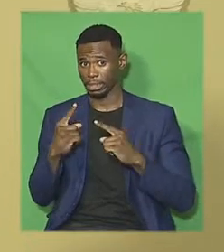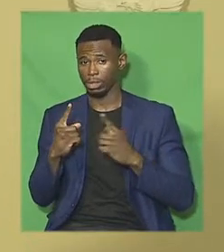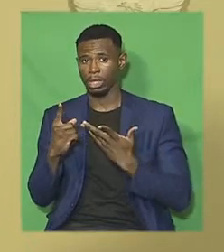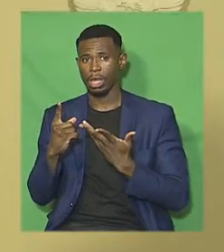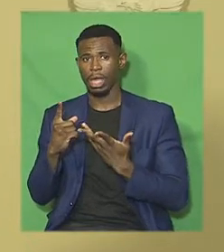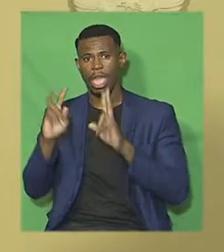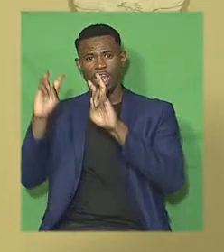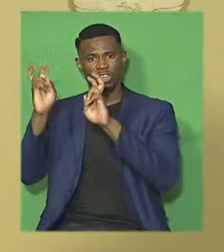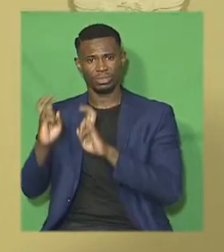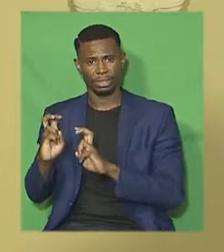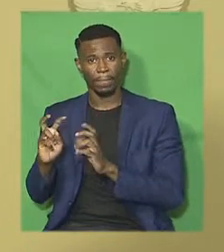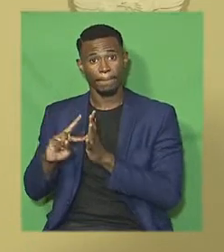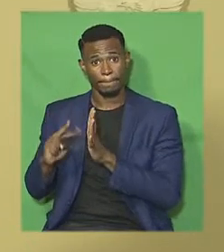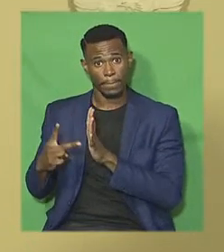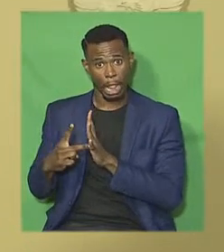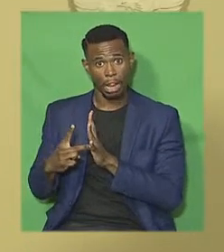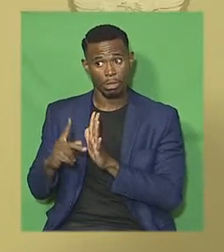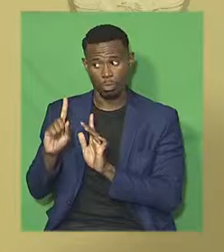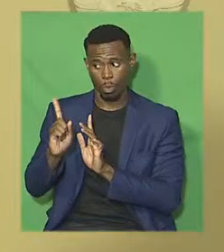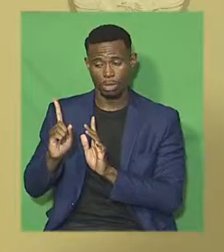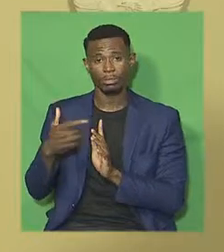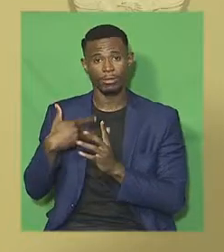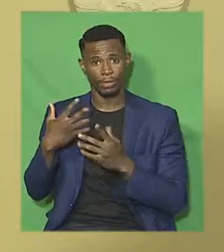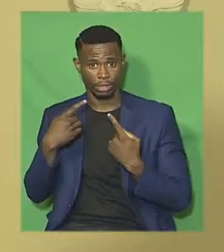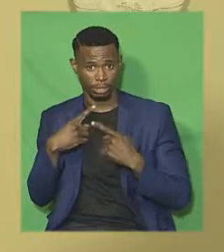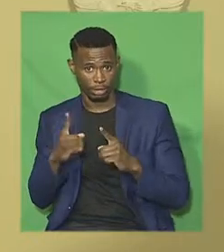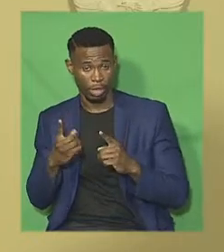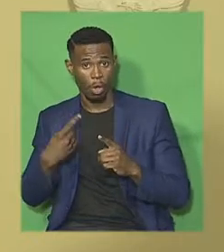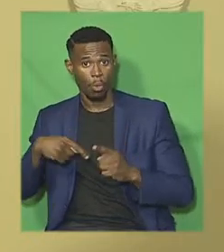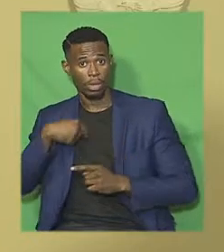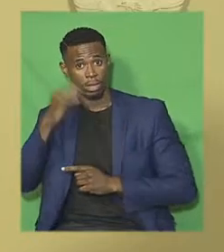As government, Eskom and other